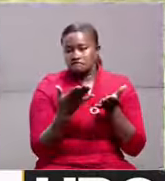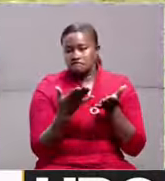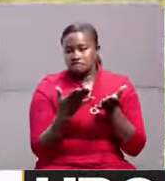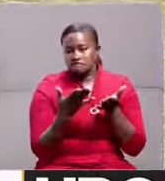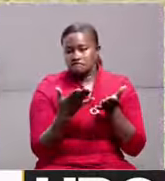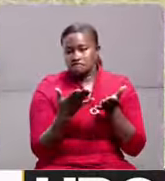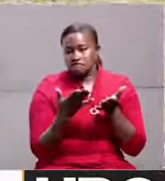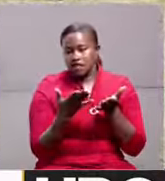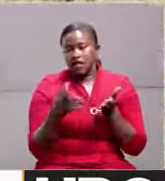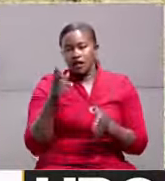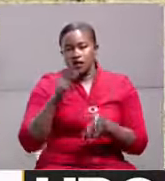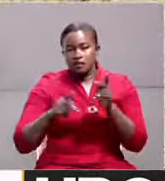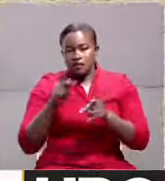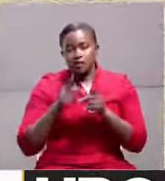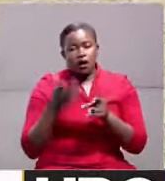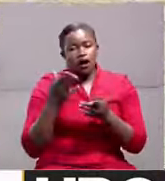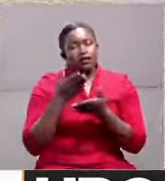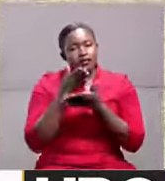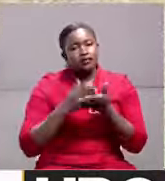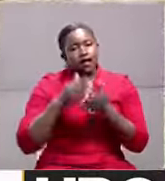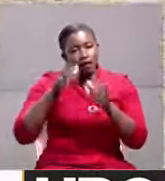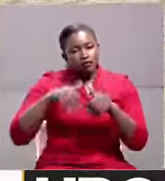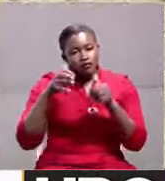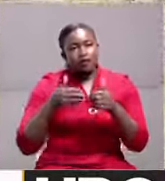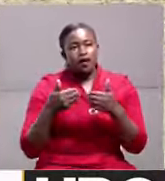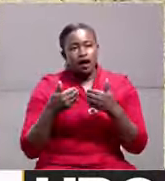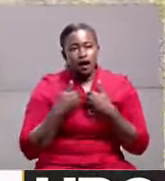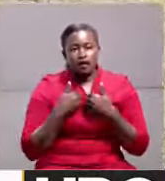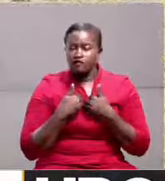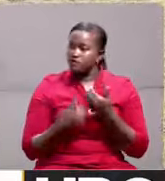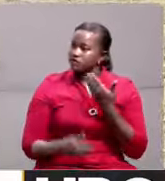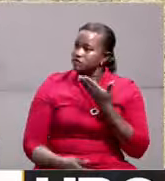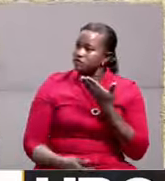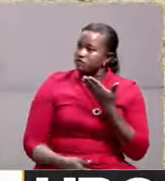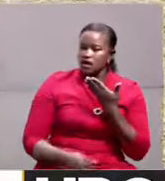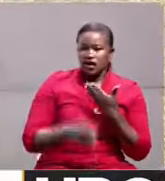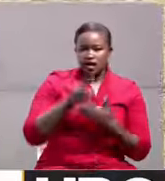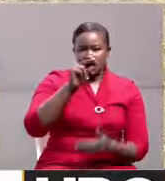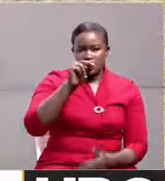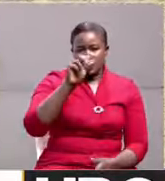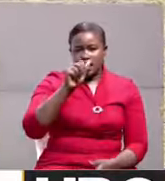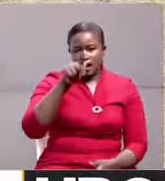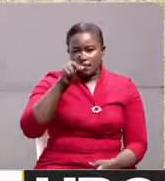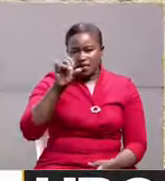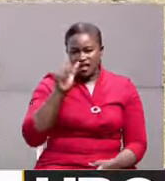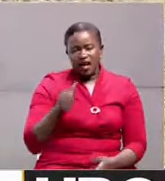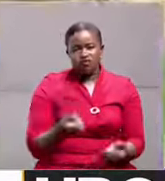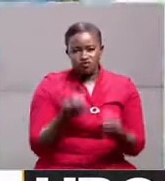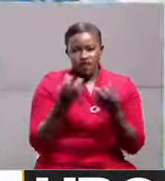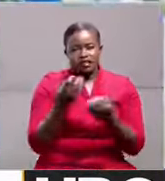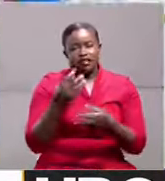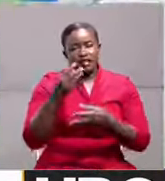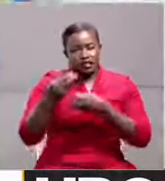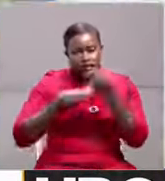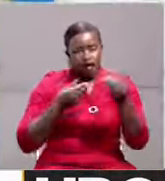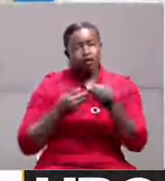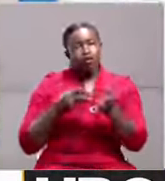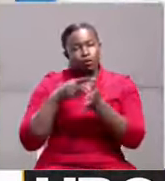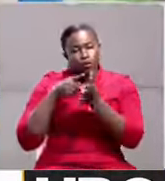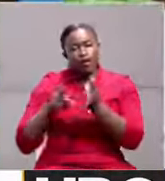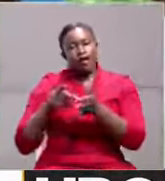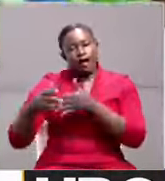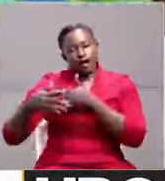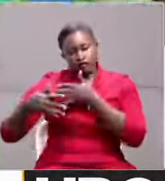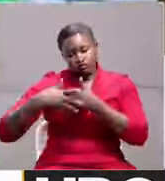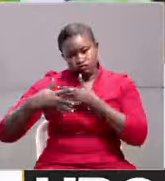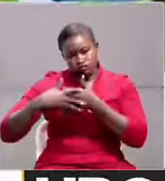pachong. There are some farms who have got pachong napier. They sell to us. We buy and process